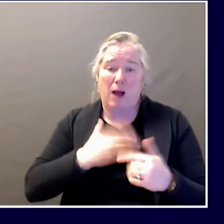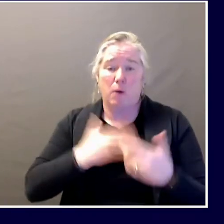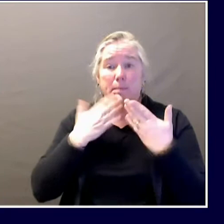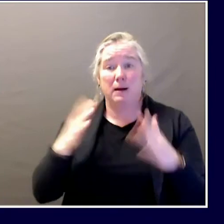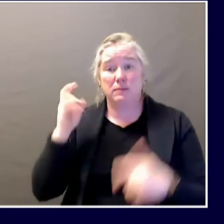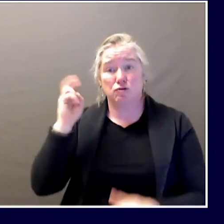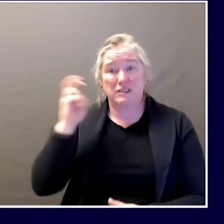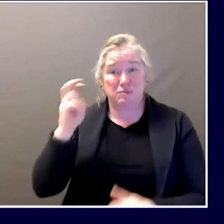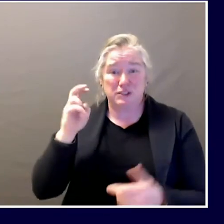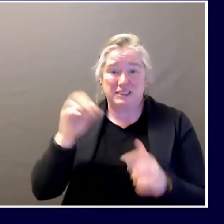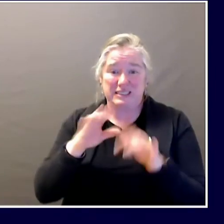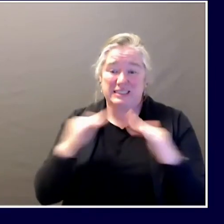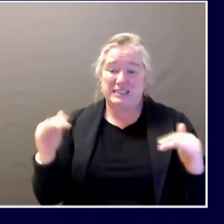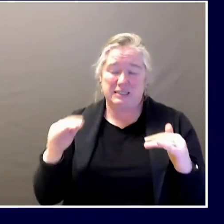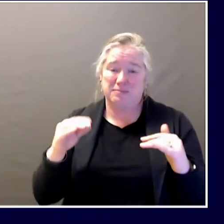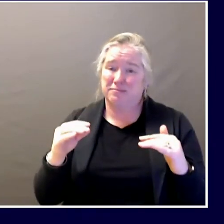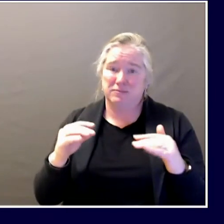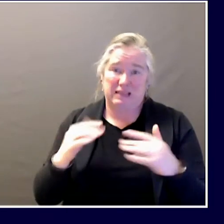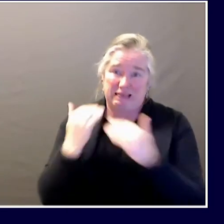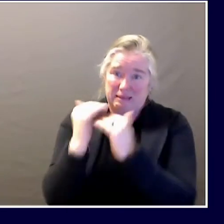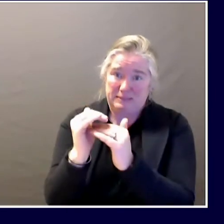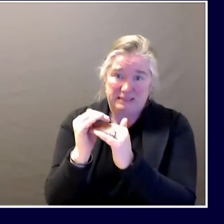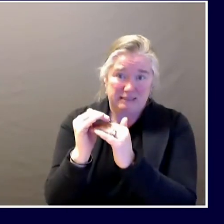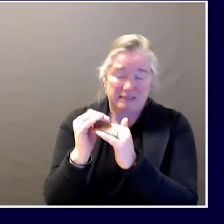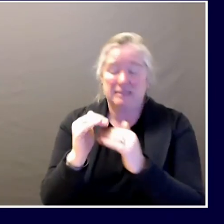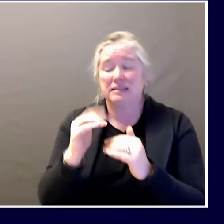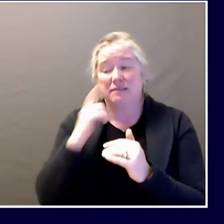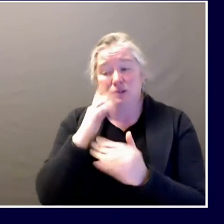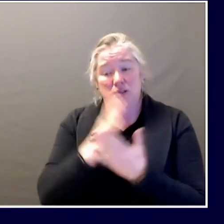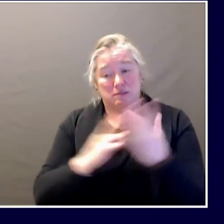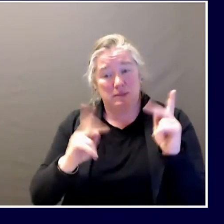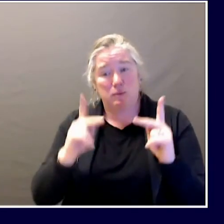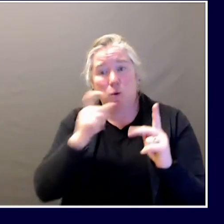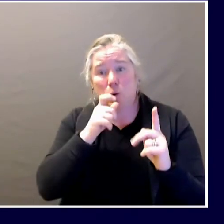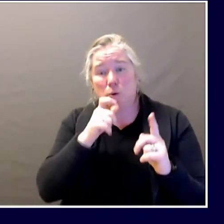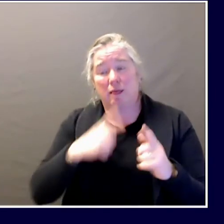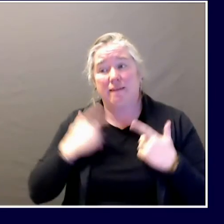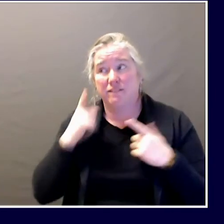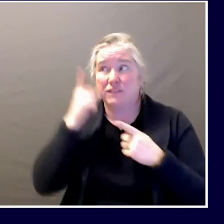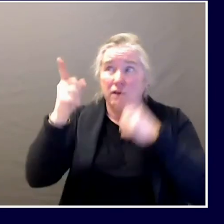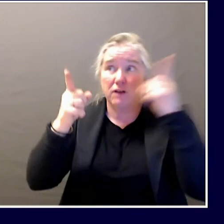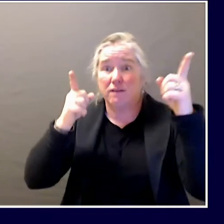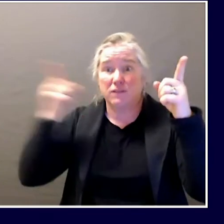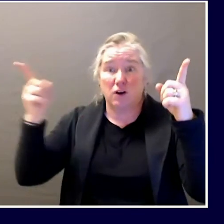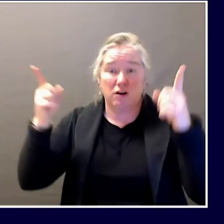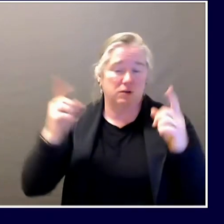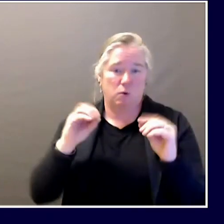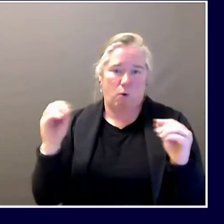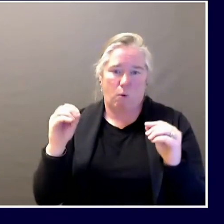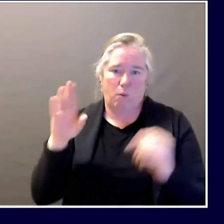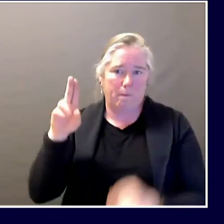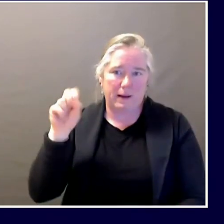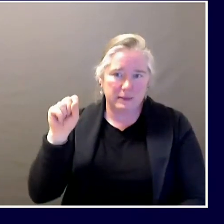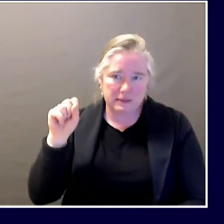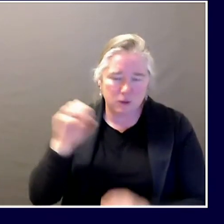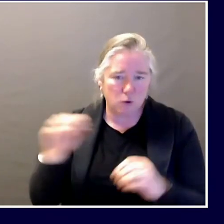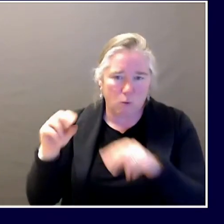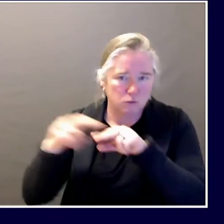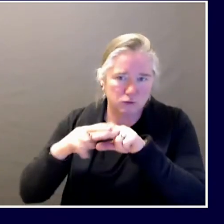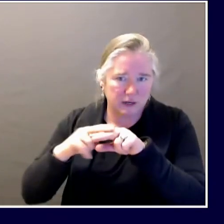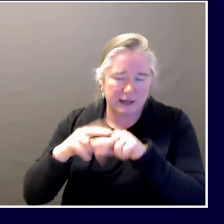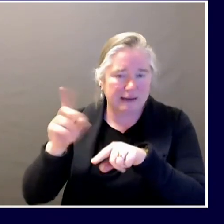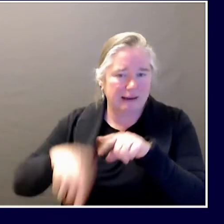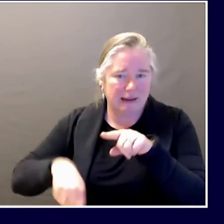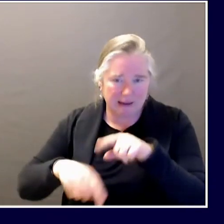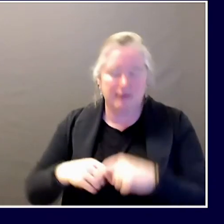state, which means it's harder to get to some of these sites. So we don't have a way to quantify it, but we know that there's a need. That need